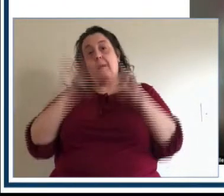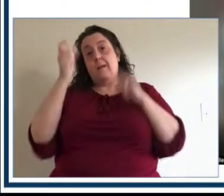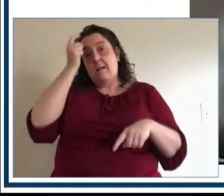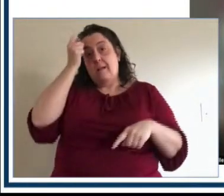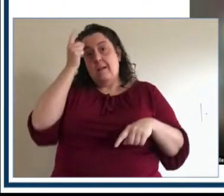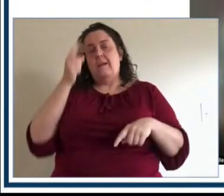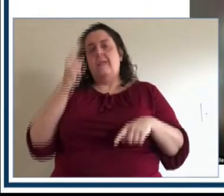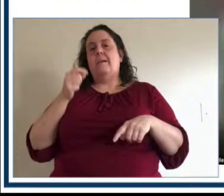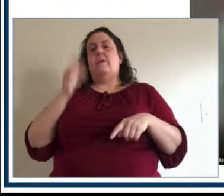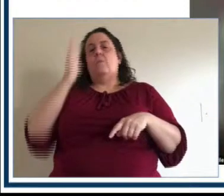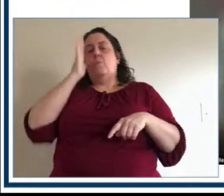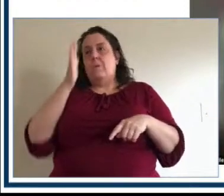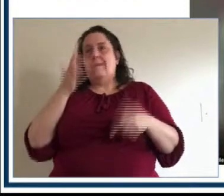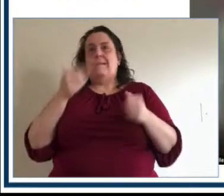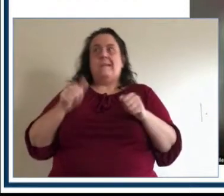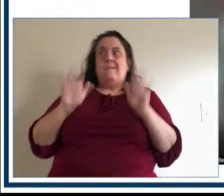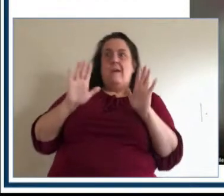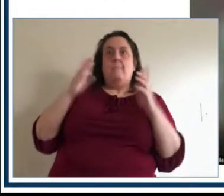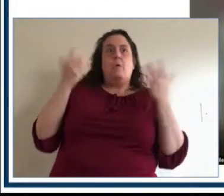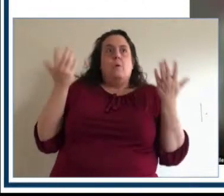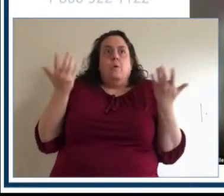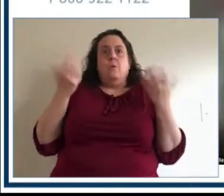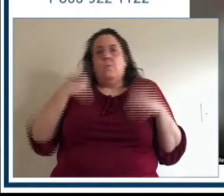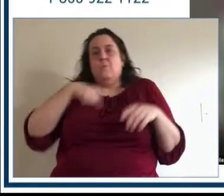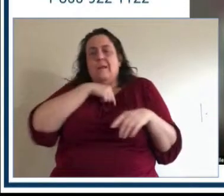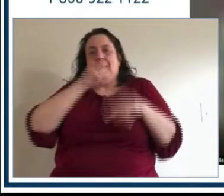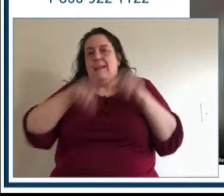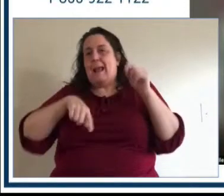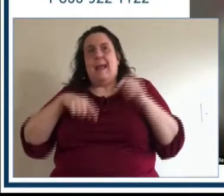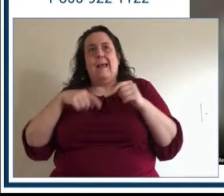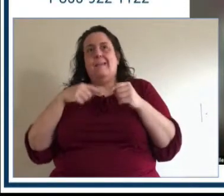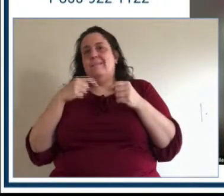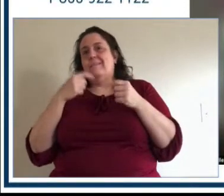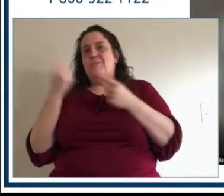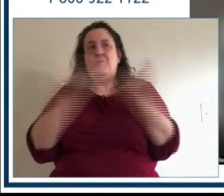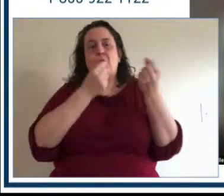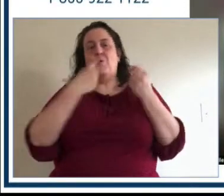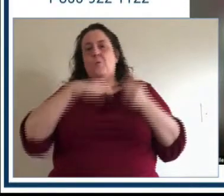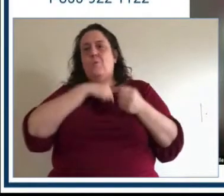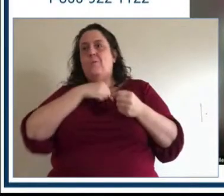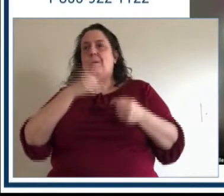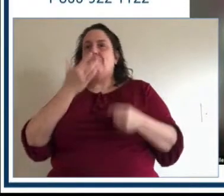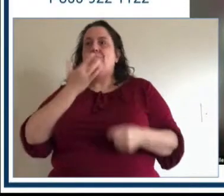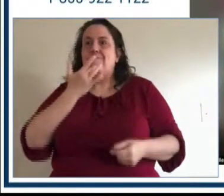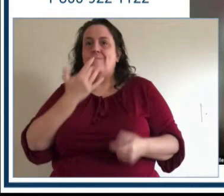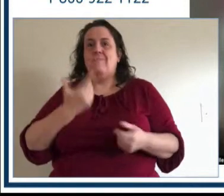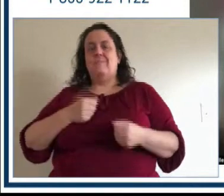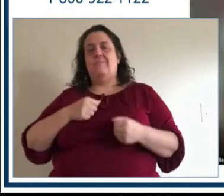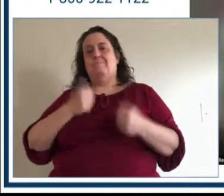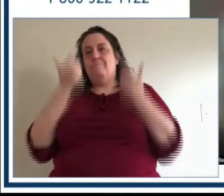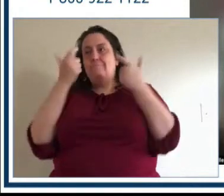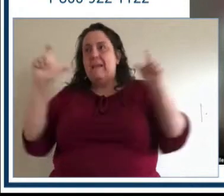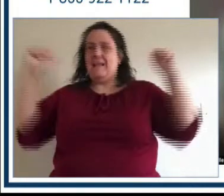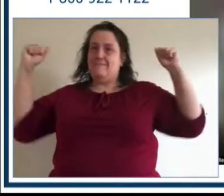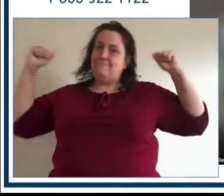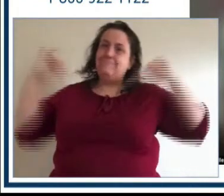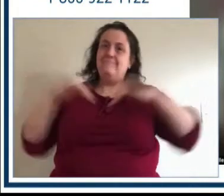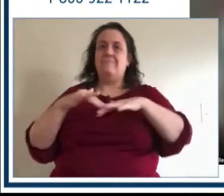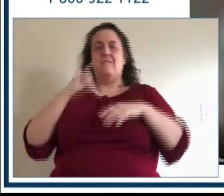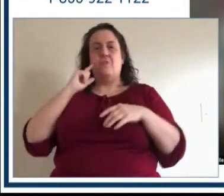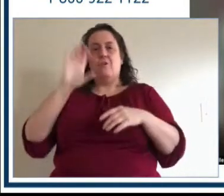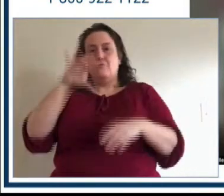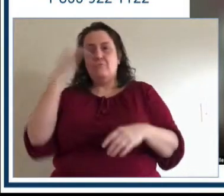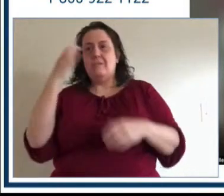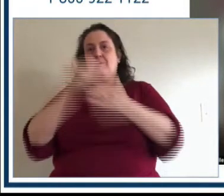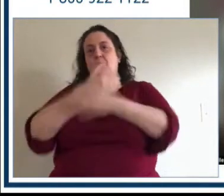not being able to do all the things we want and not having big get-togethers over Christmas and New Year's. But that's how we will protect our neighbors,